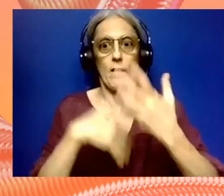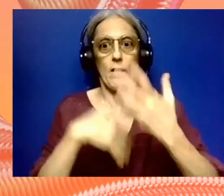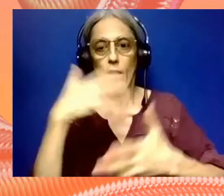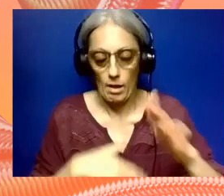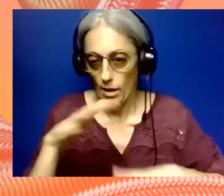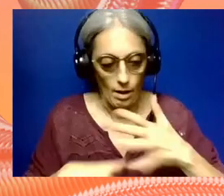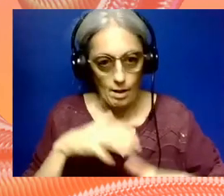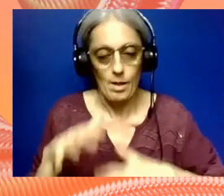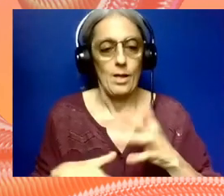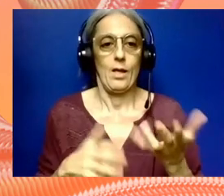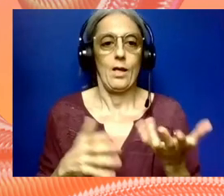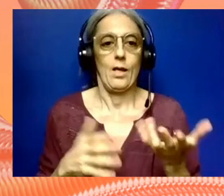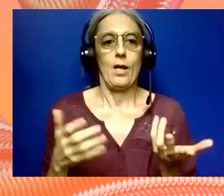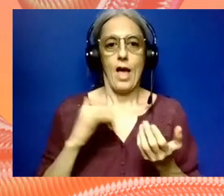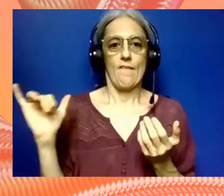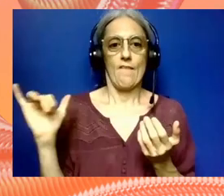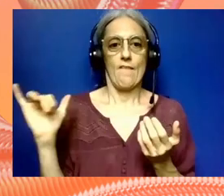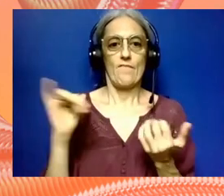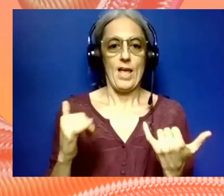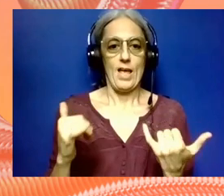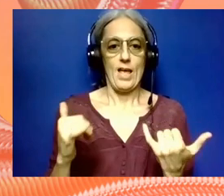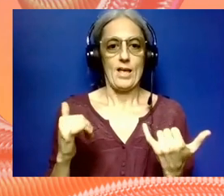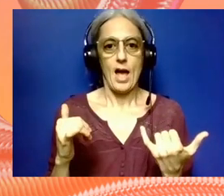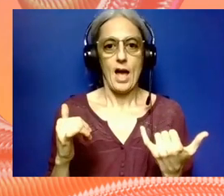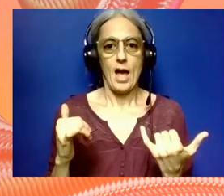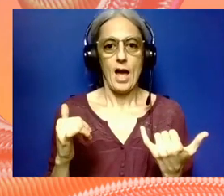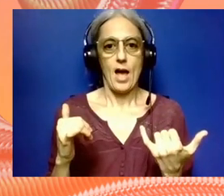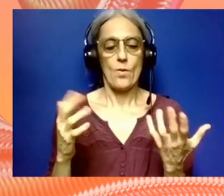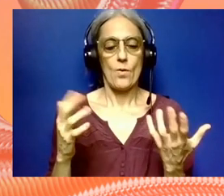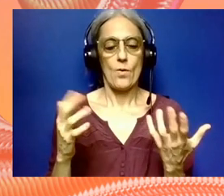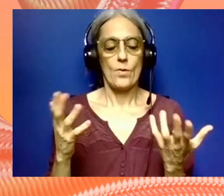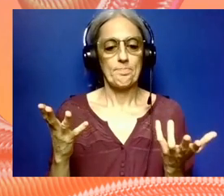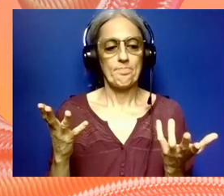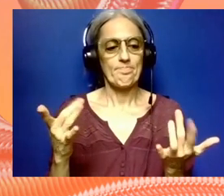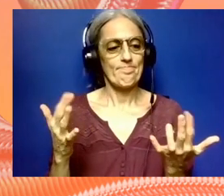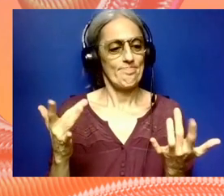I'm in that place of like complete,